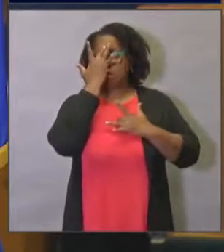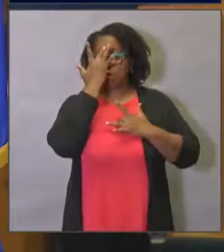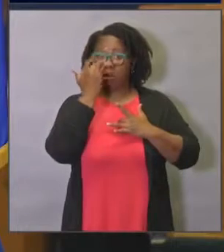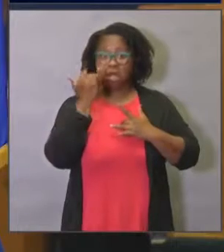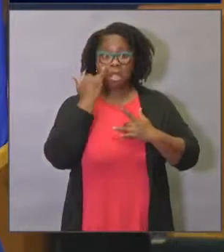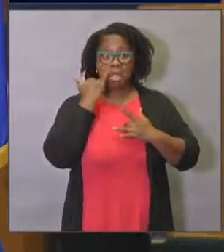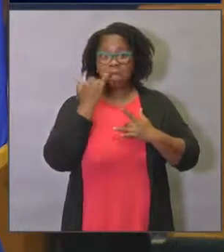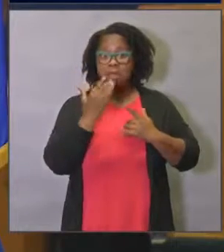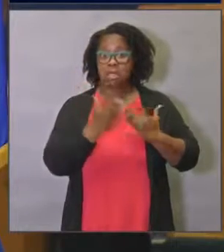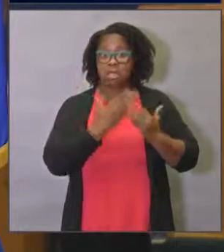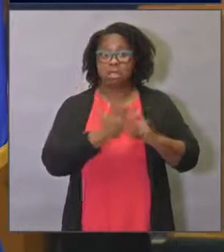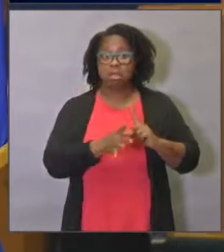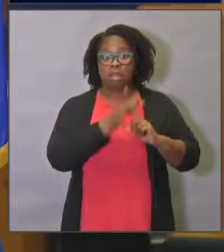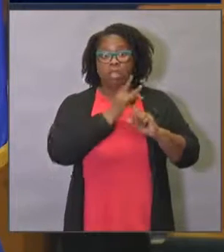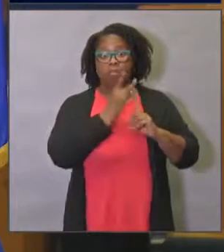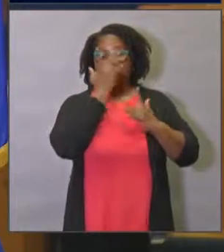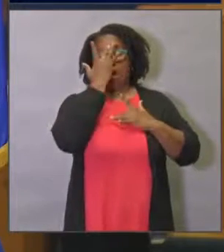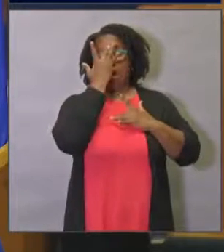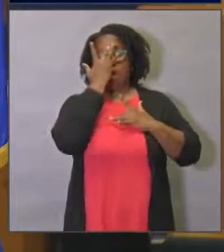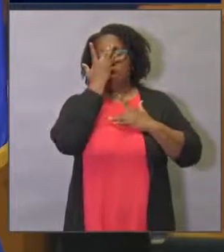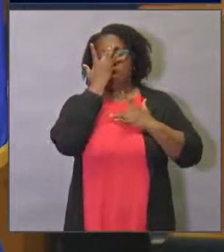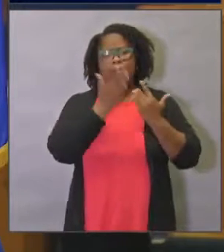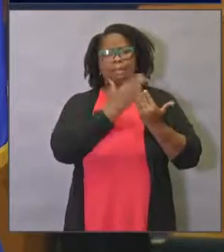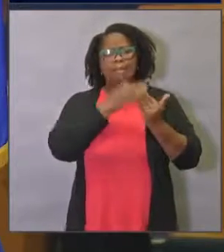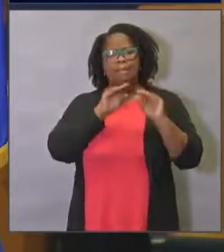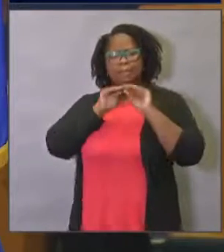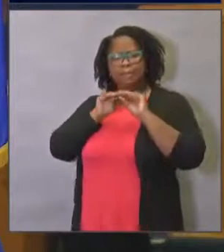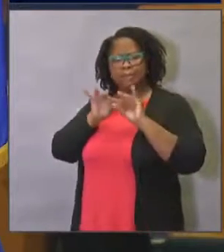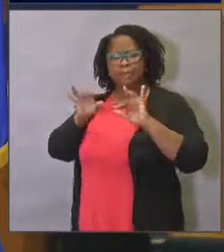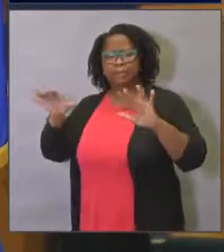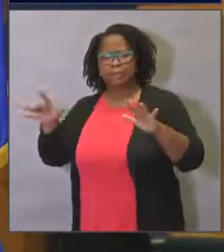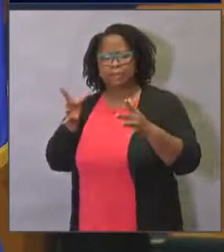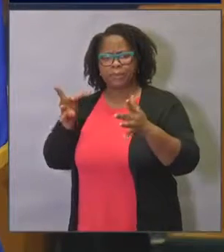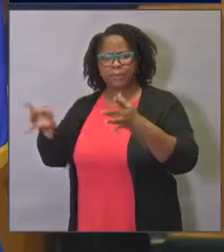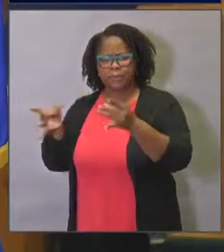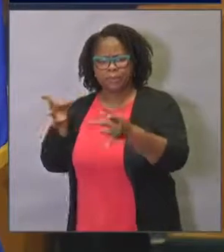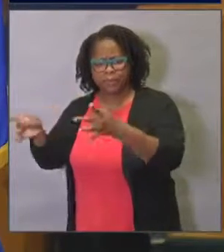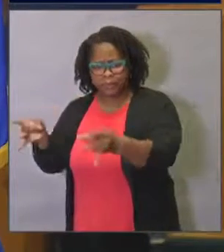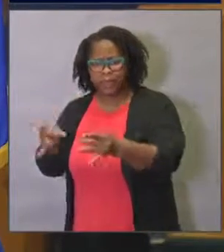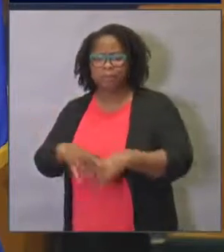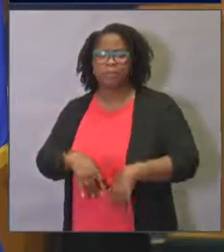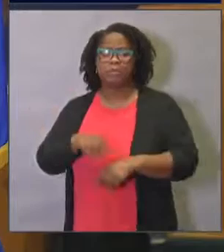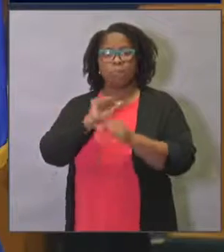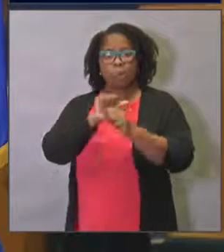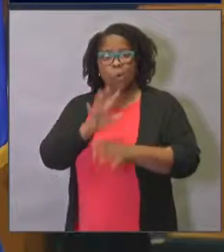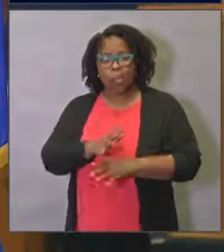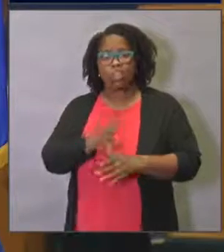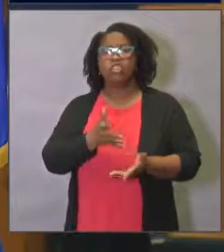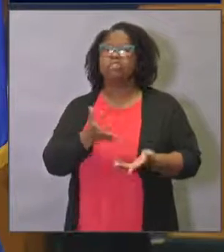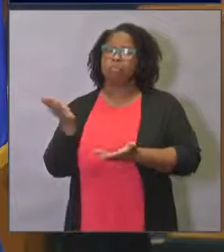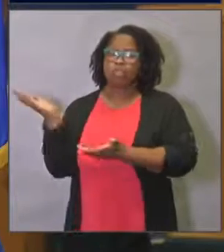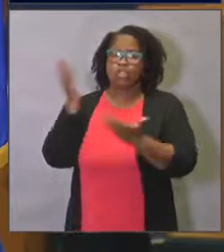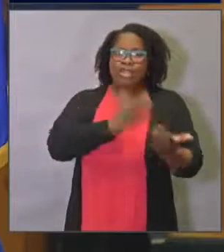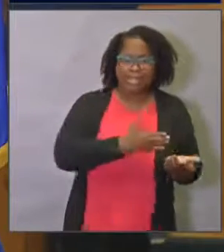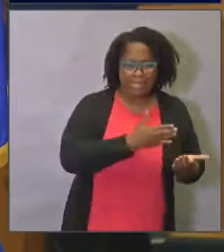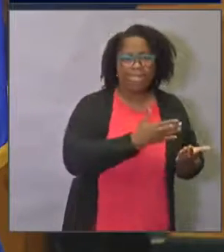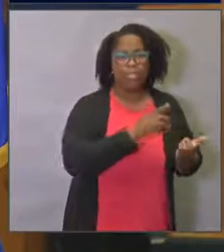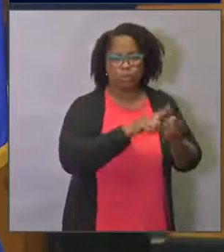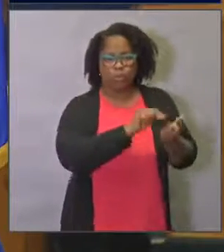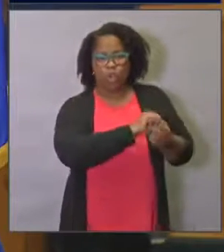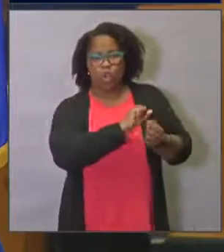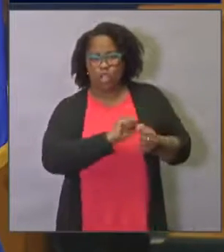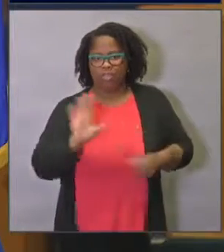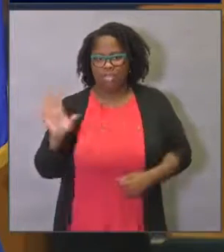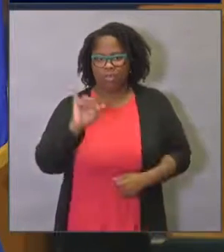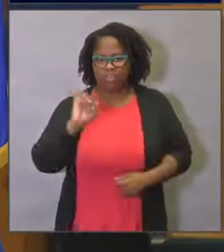very easy for staff to actually be able to bring in infection. We do a lot of